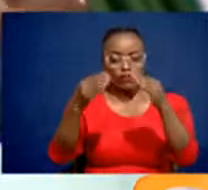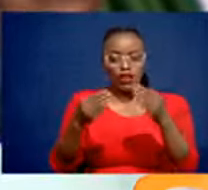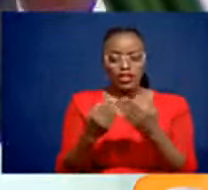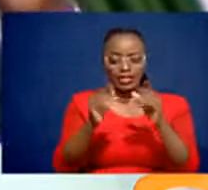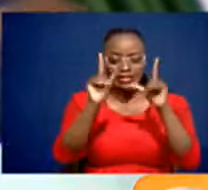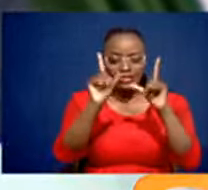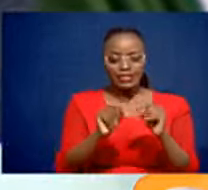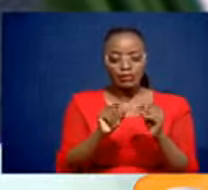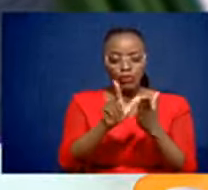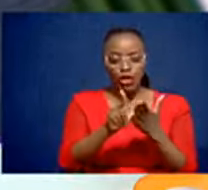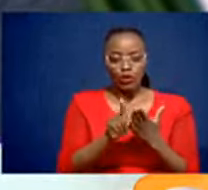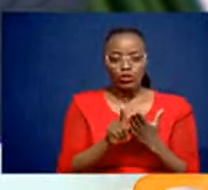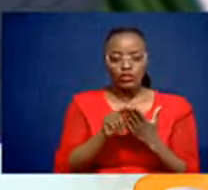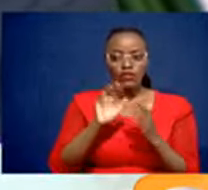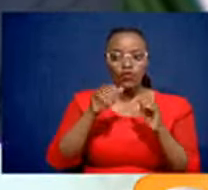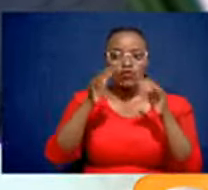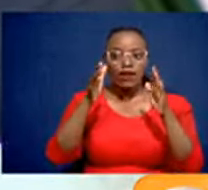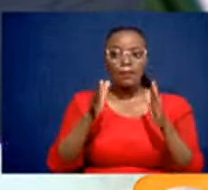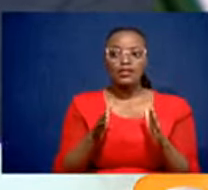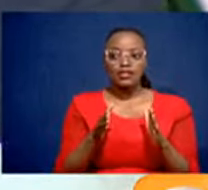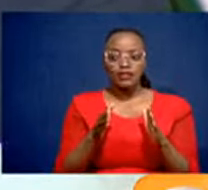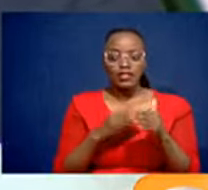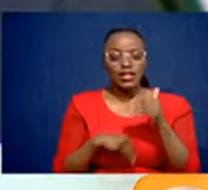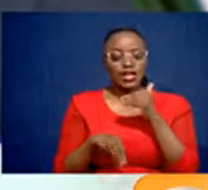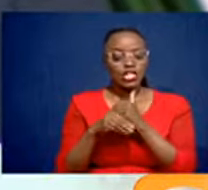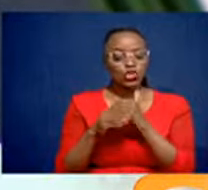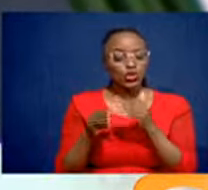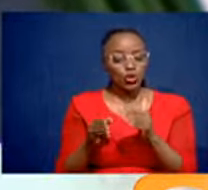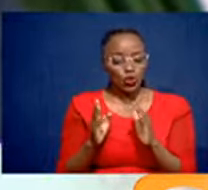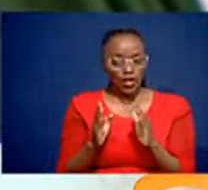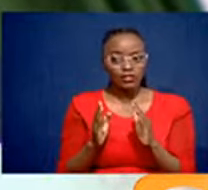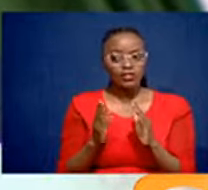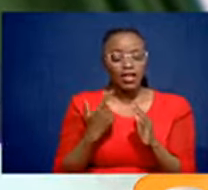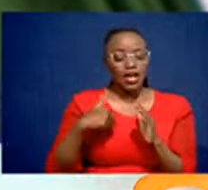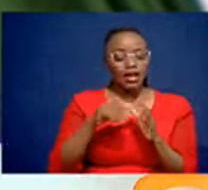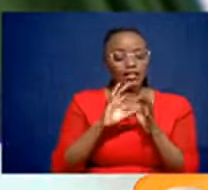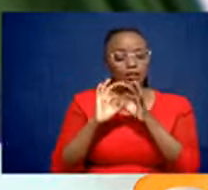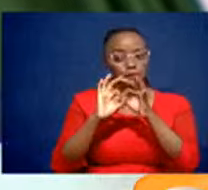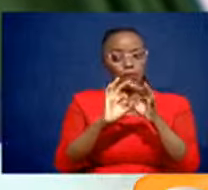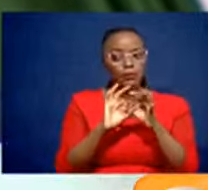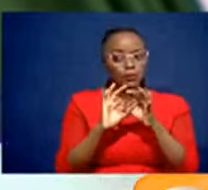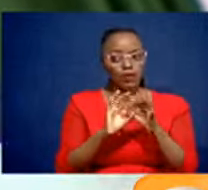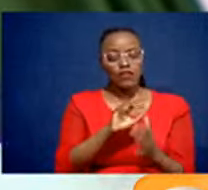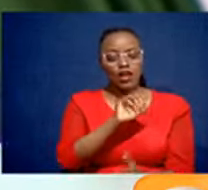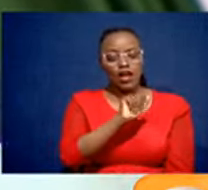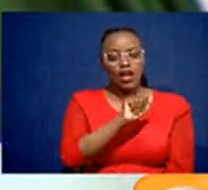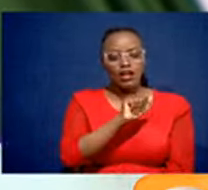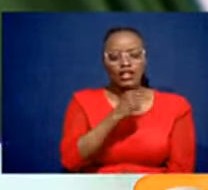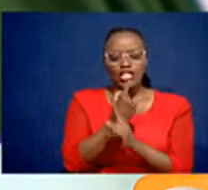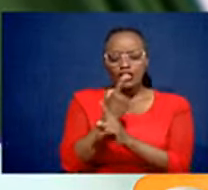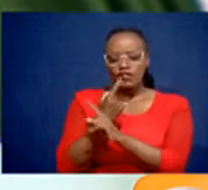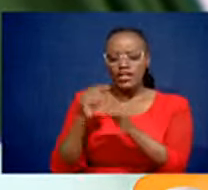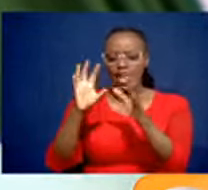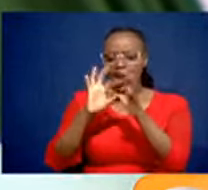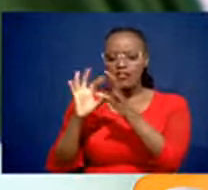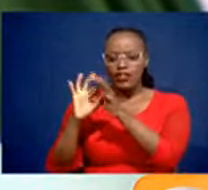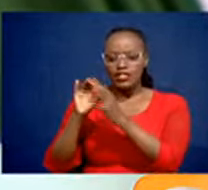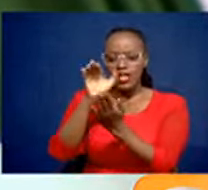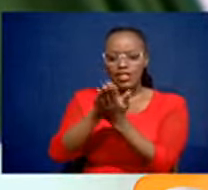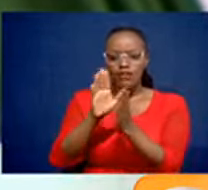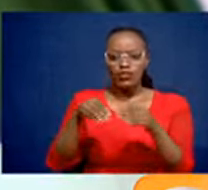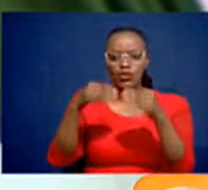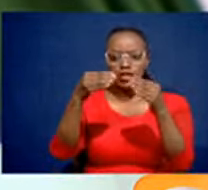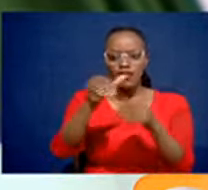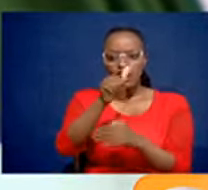affordable credit to farmers. Additionally, we are collaborating with the Afriexim Bank to provide another